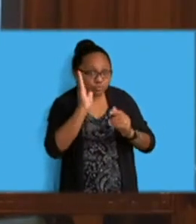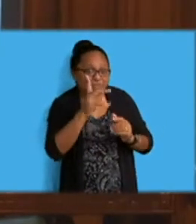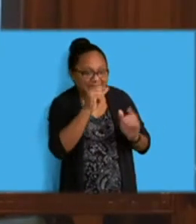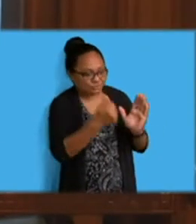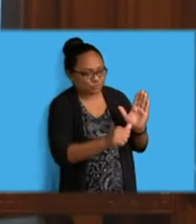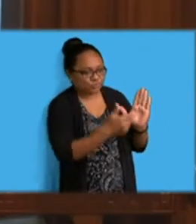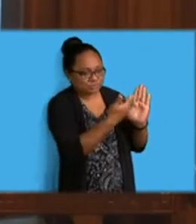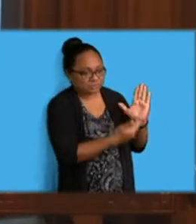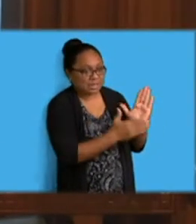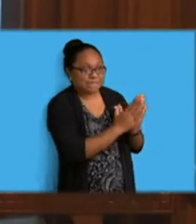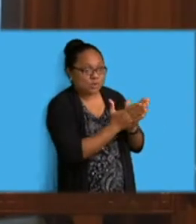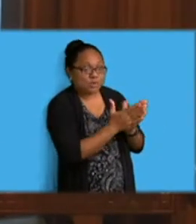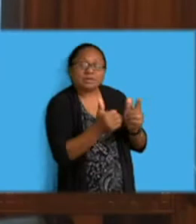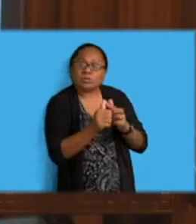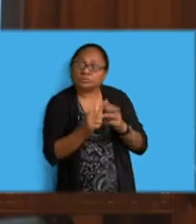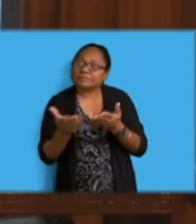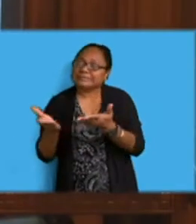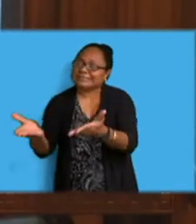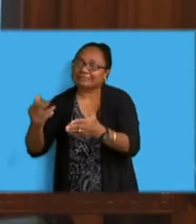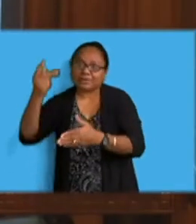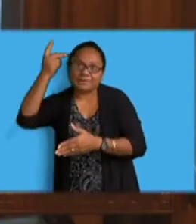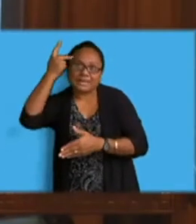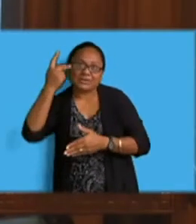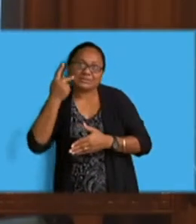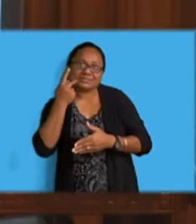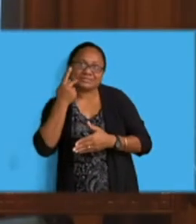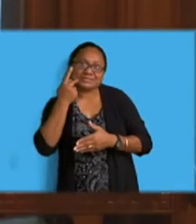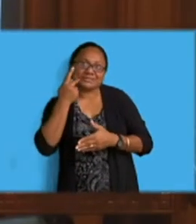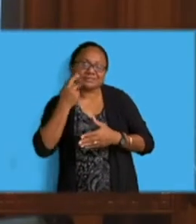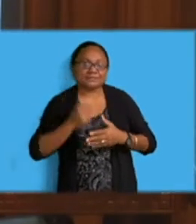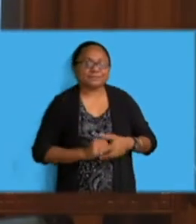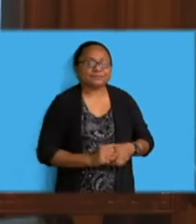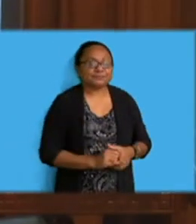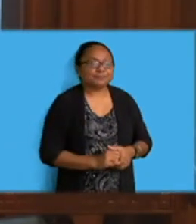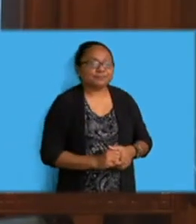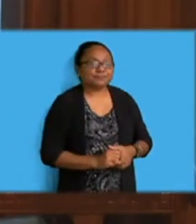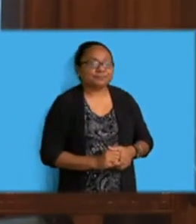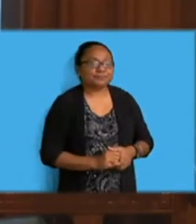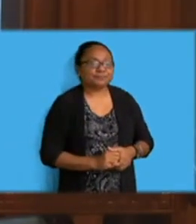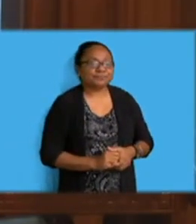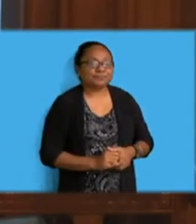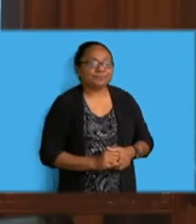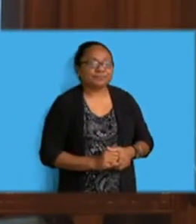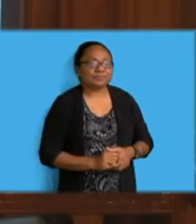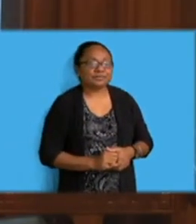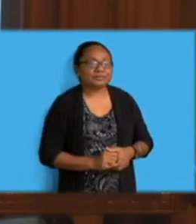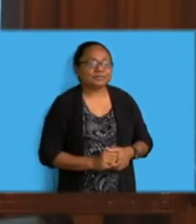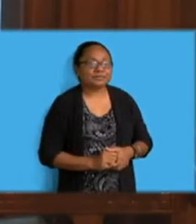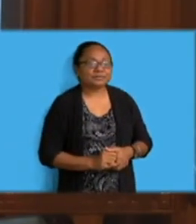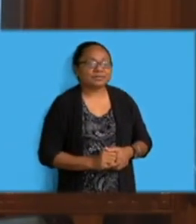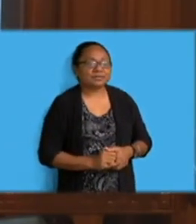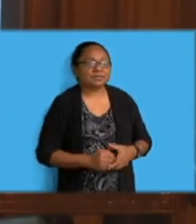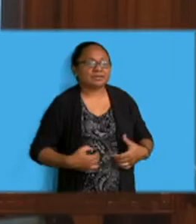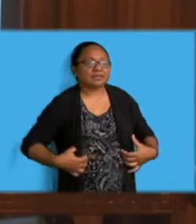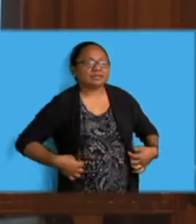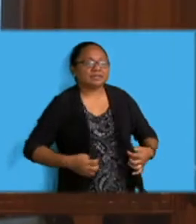give it out to the parents. In addition to that, Honorable Deputy Speaker, we also provided this a